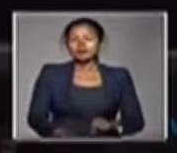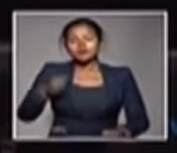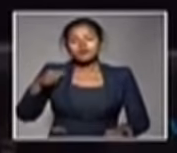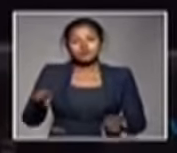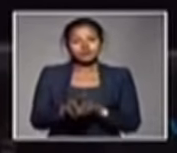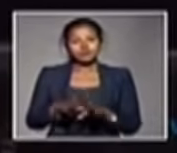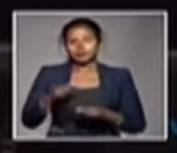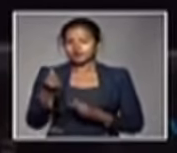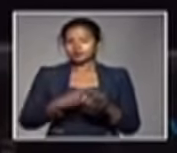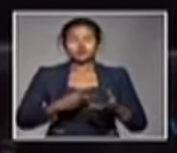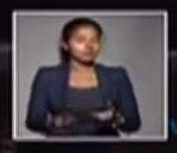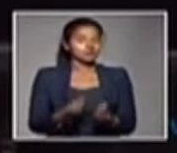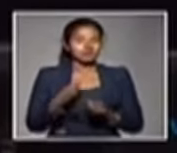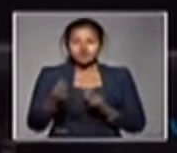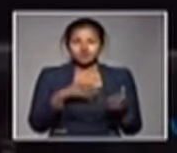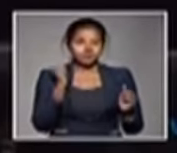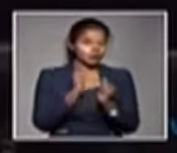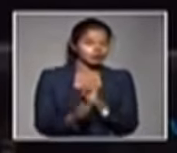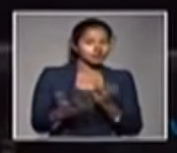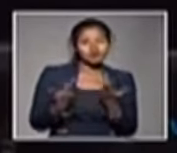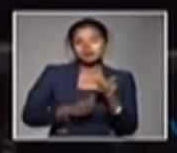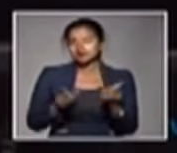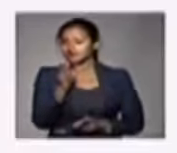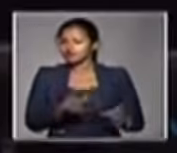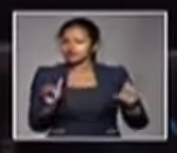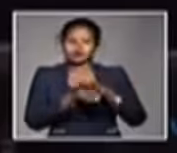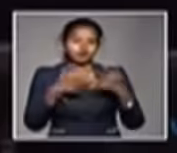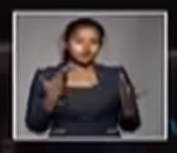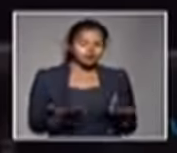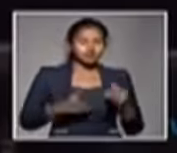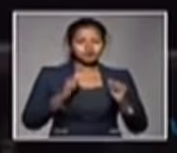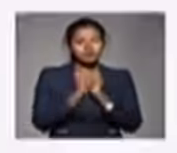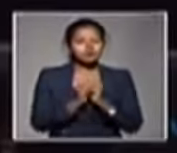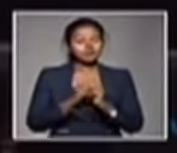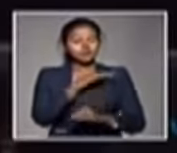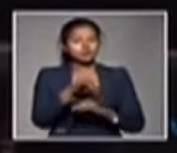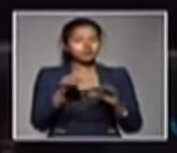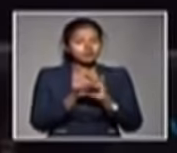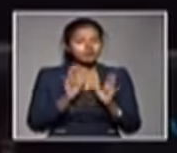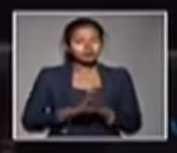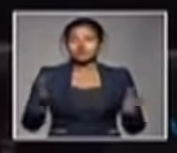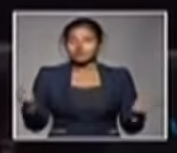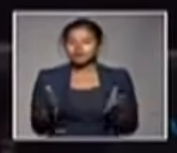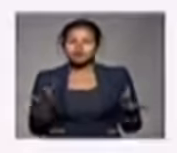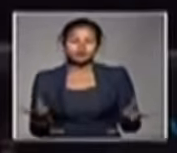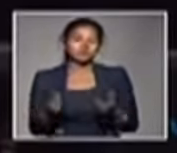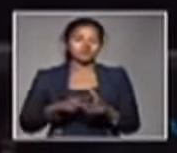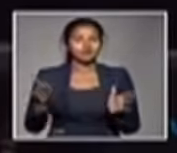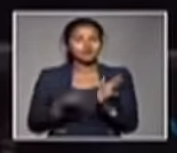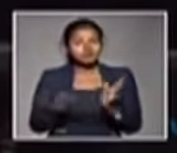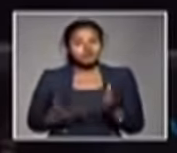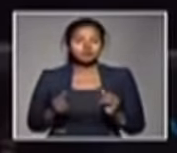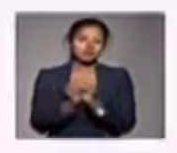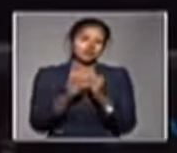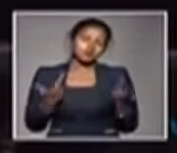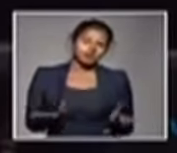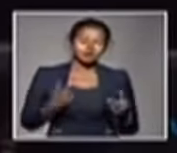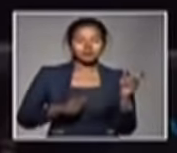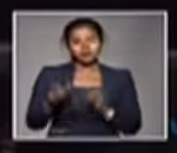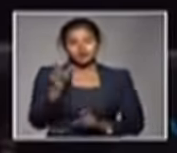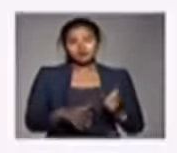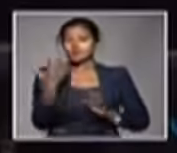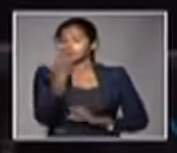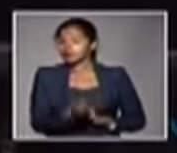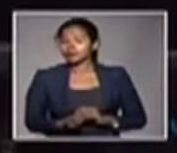sufficient hires, buses do not have many passengers, workstations do not have equipment, laborers don't have jobs, people don't have the 5,000